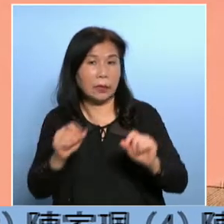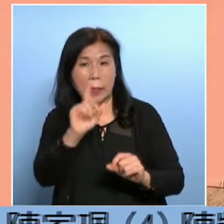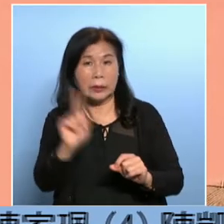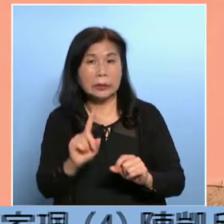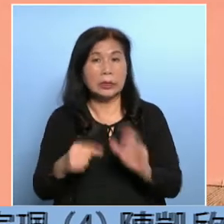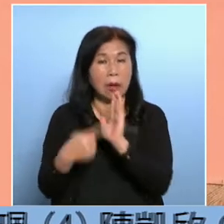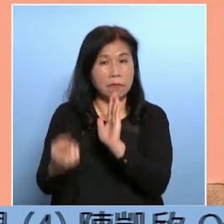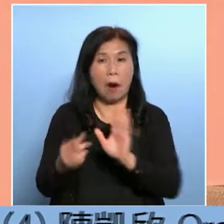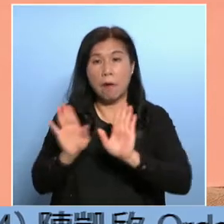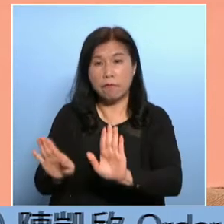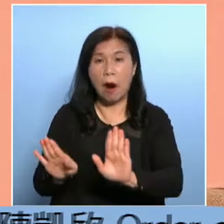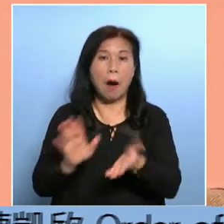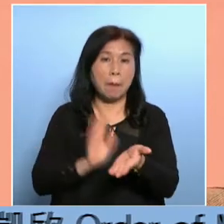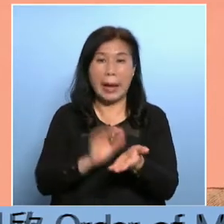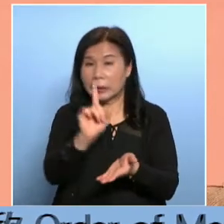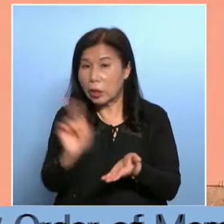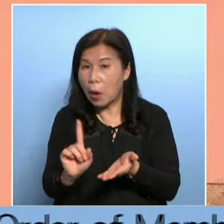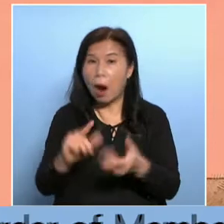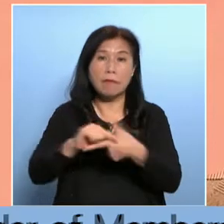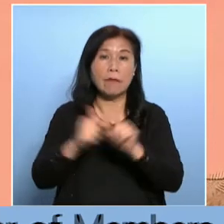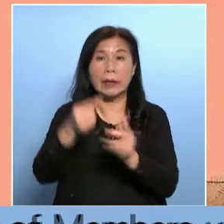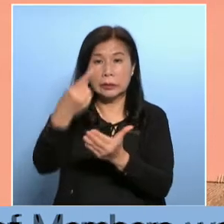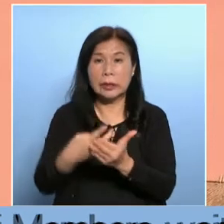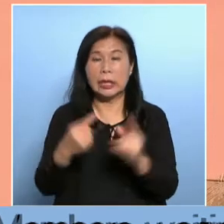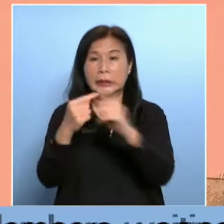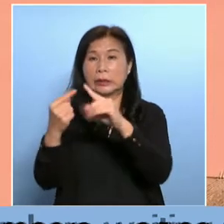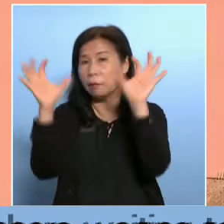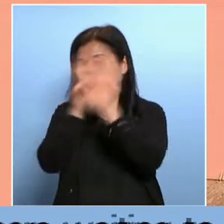coherent narrative to outline our measures to avoid